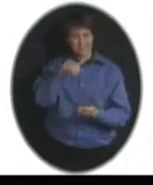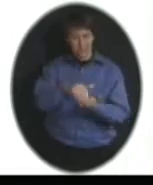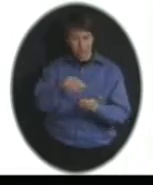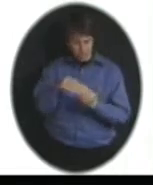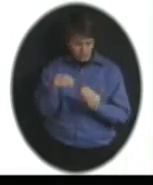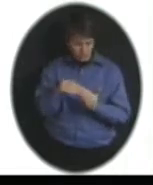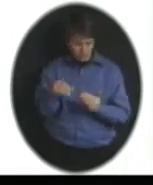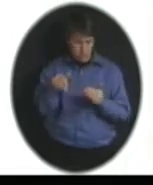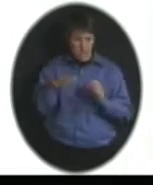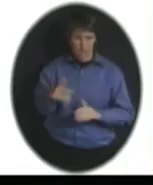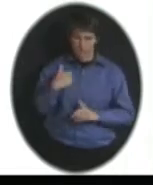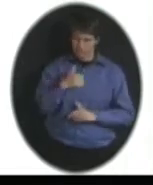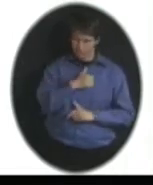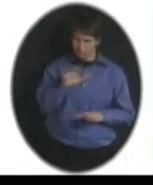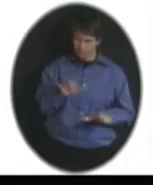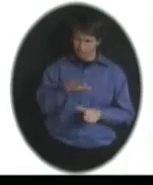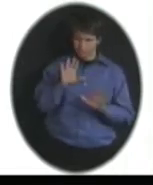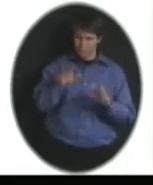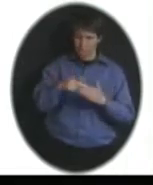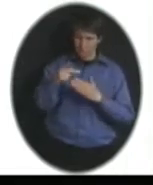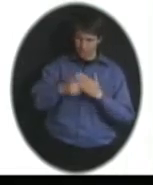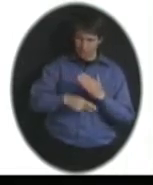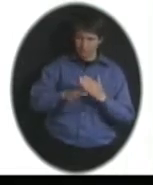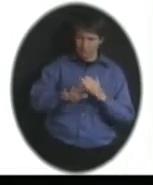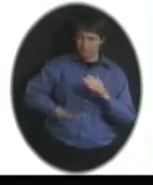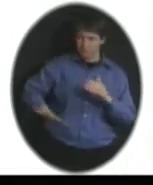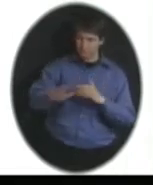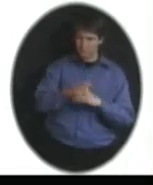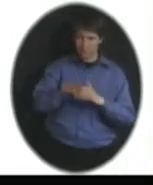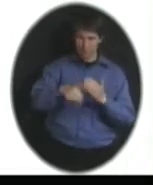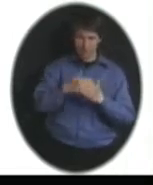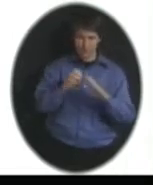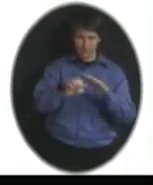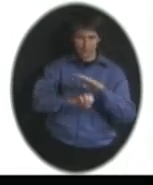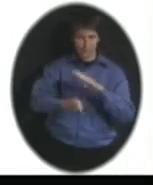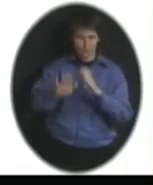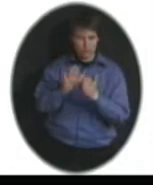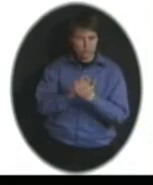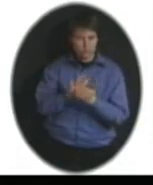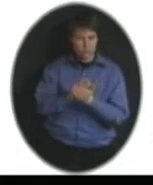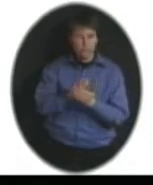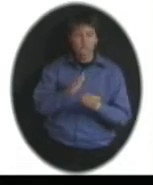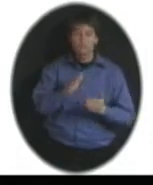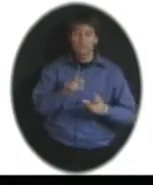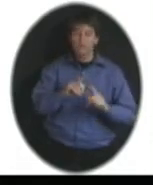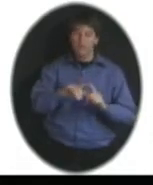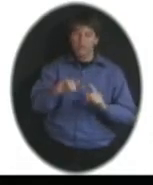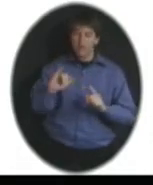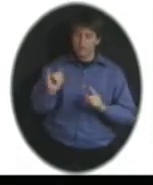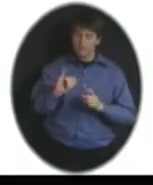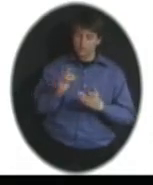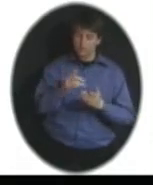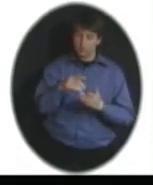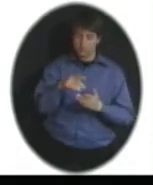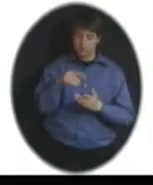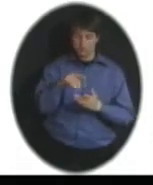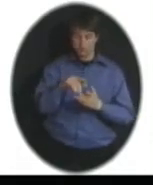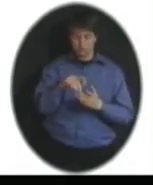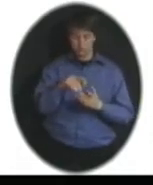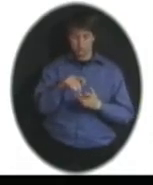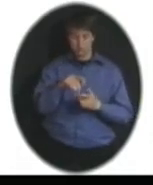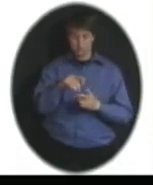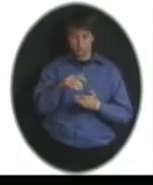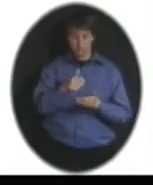able to do FRED throughout our school district for all our elementary children, but they also helped to be at